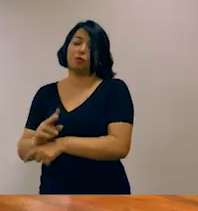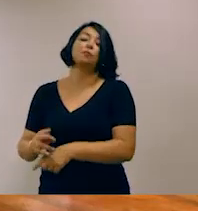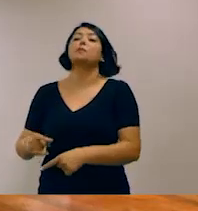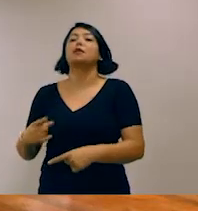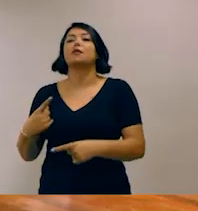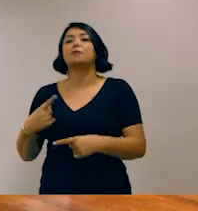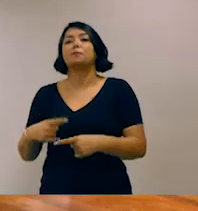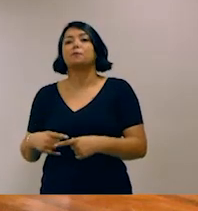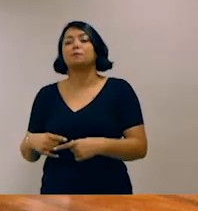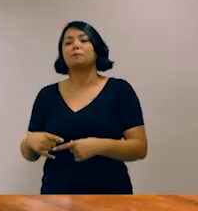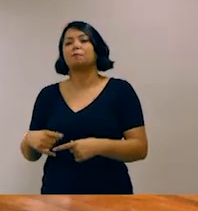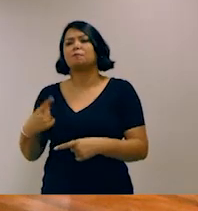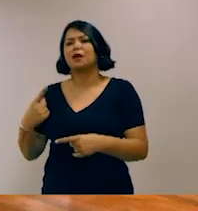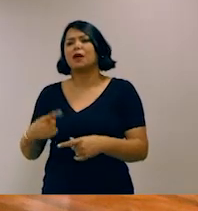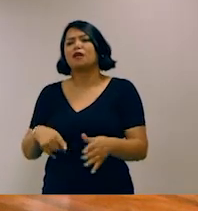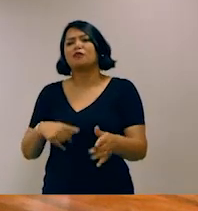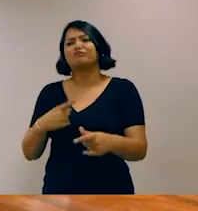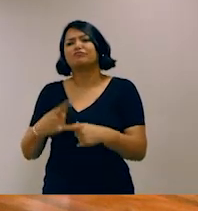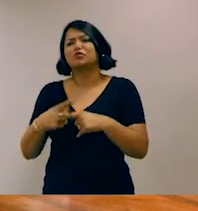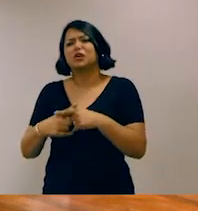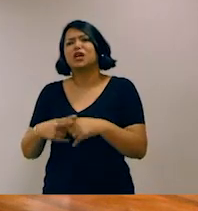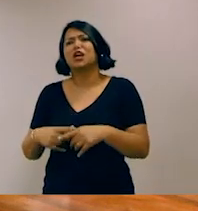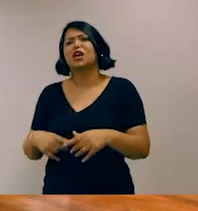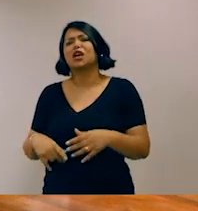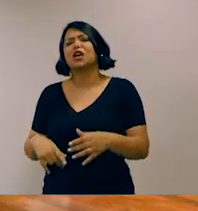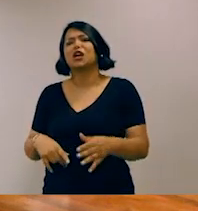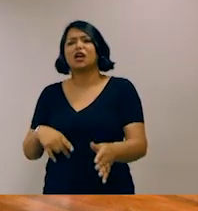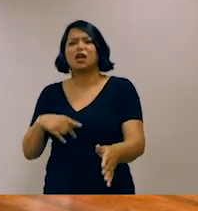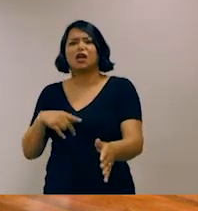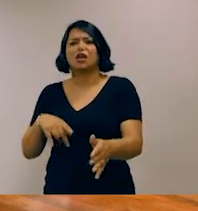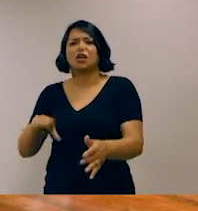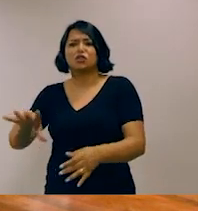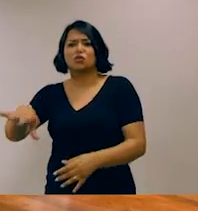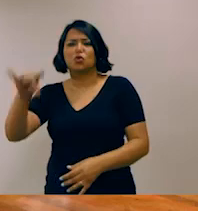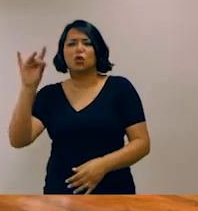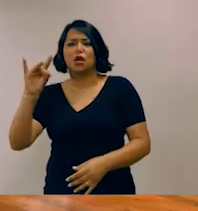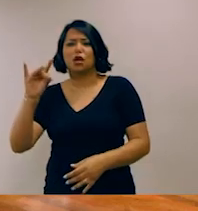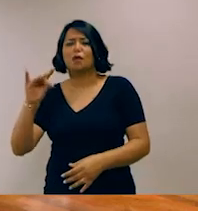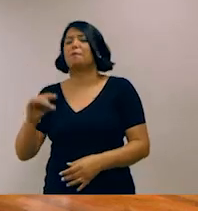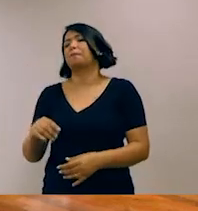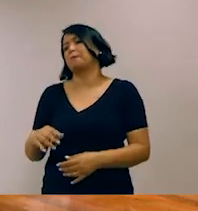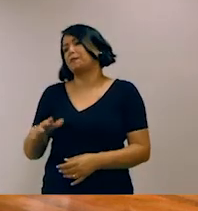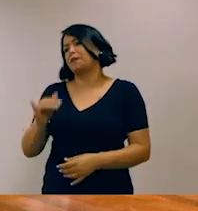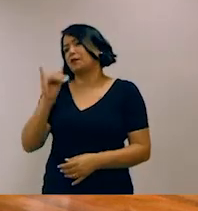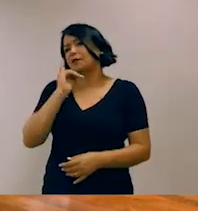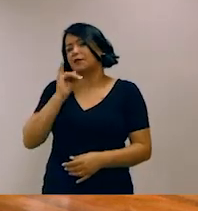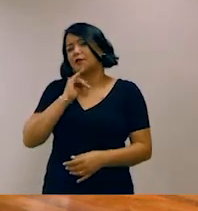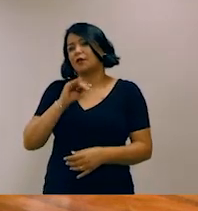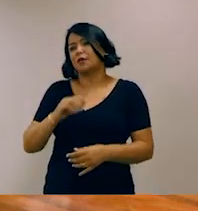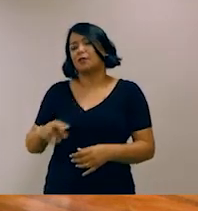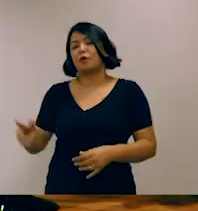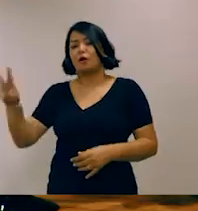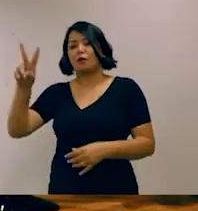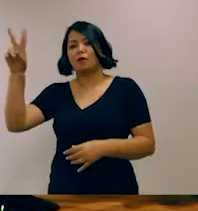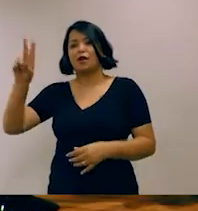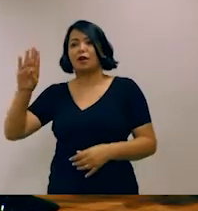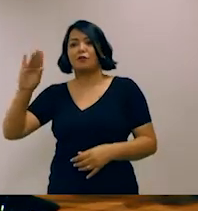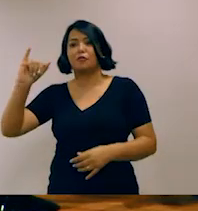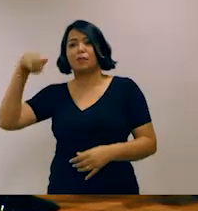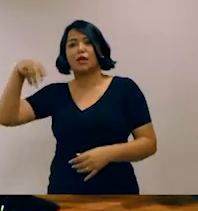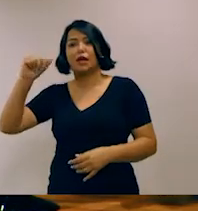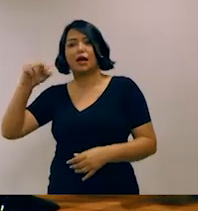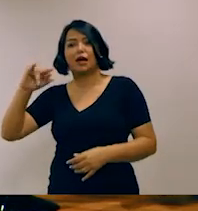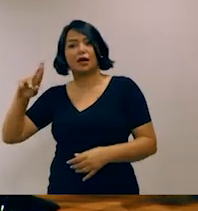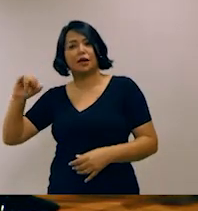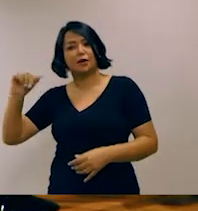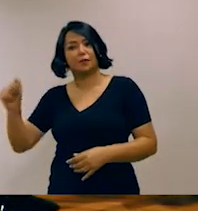the stratification. And so why is the variable binary only? So